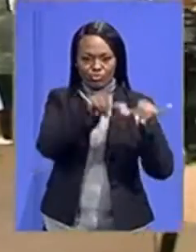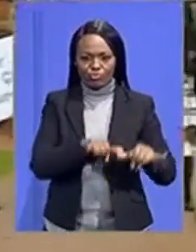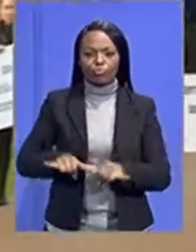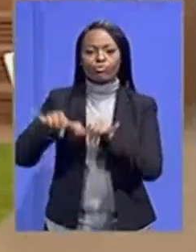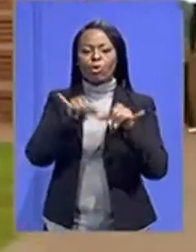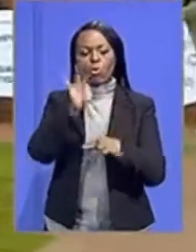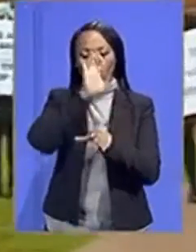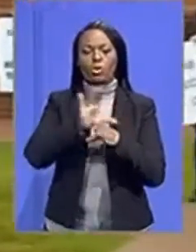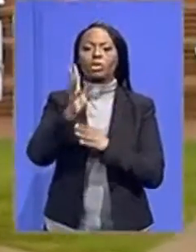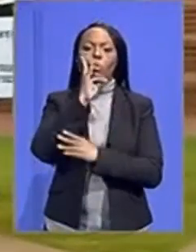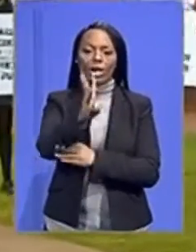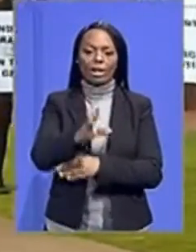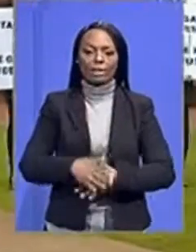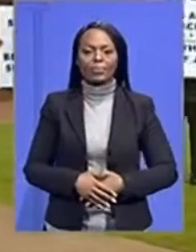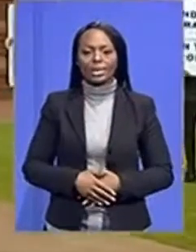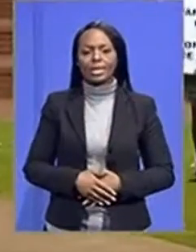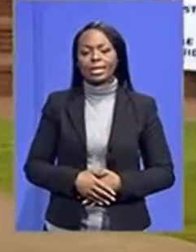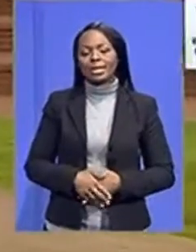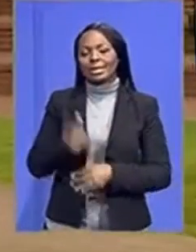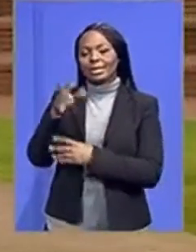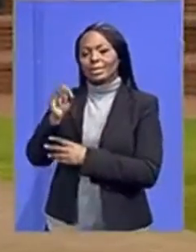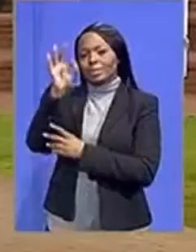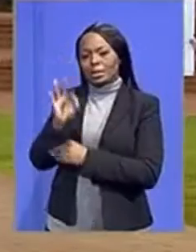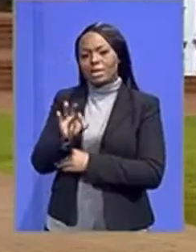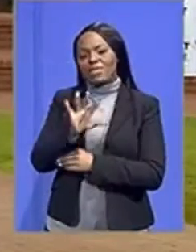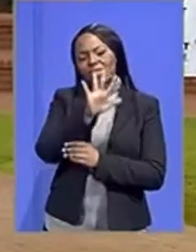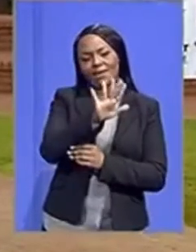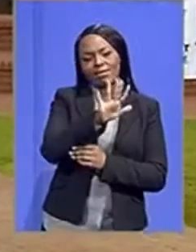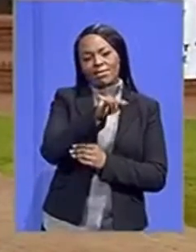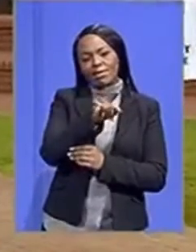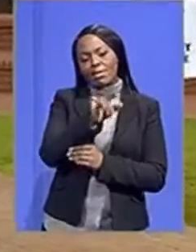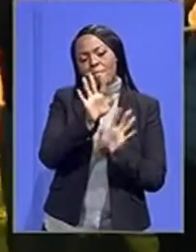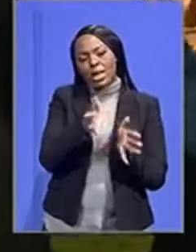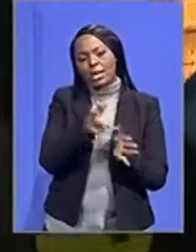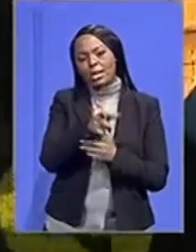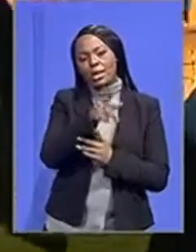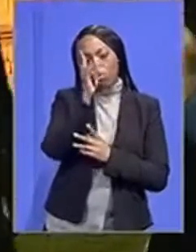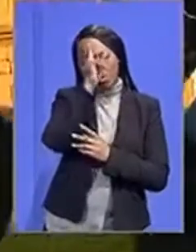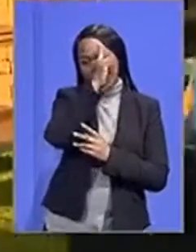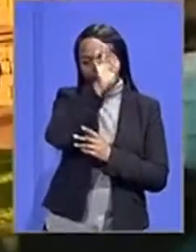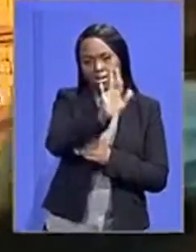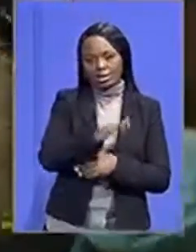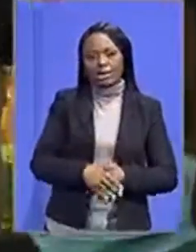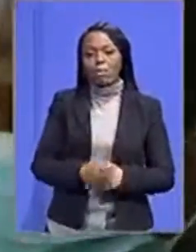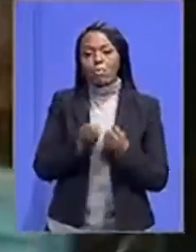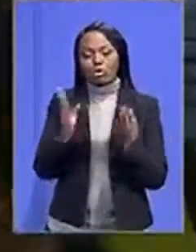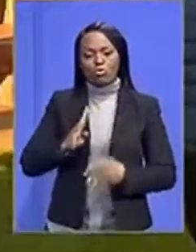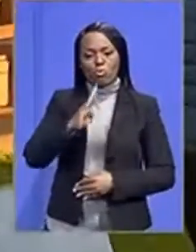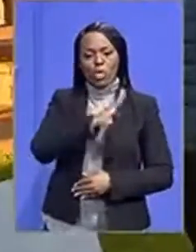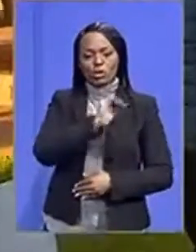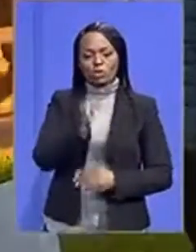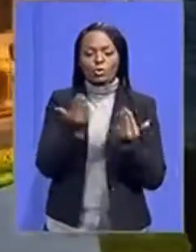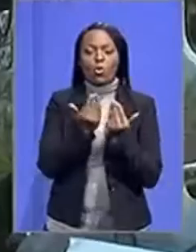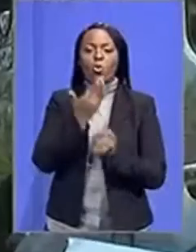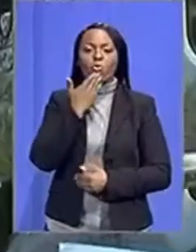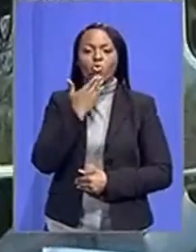ba 16 ke fela ba bahlano e le go batho baso ge ile boto ya sekolo e bopa ke batho ba šweu fela.